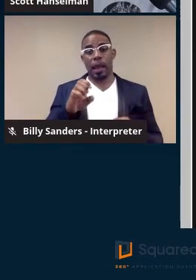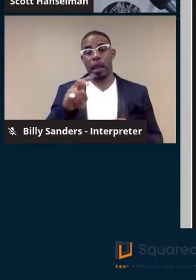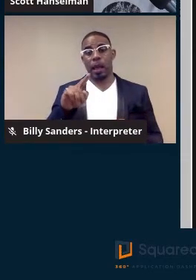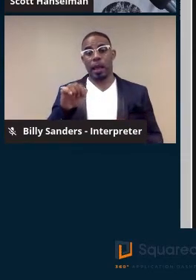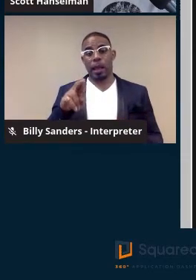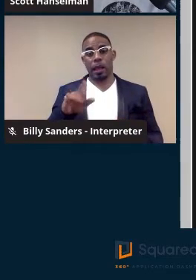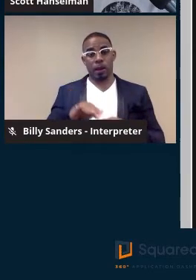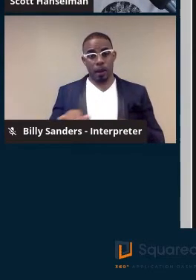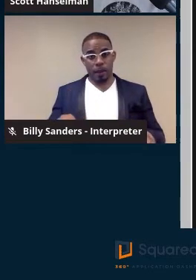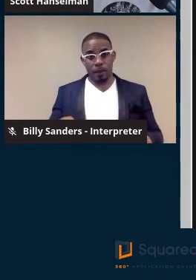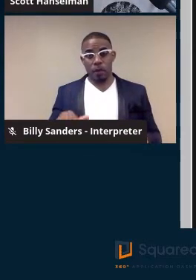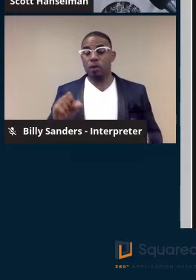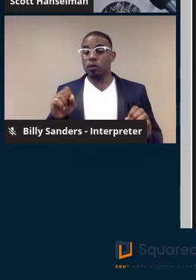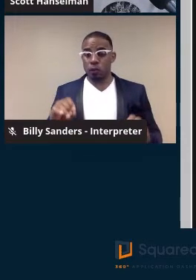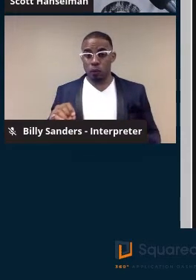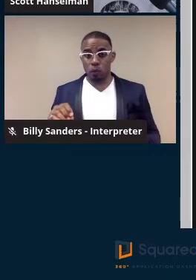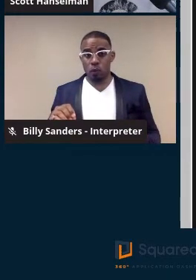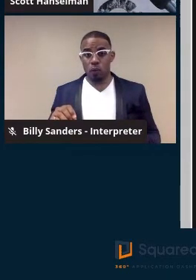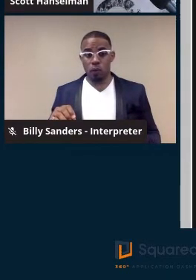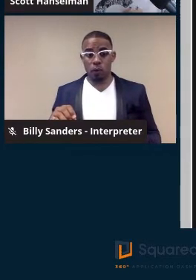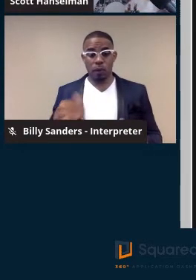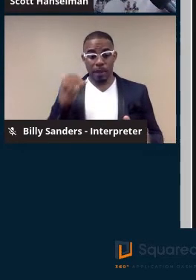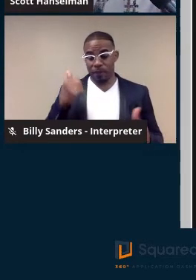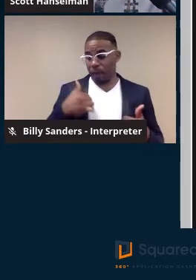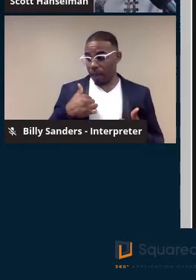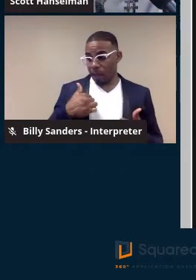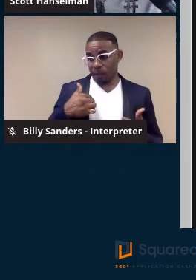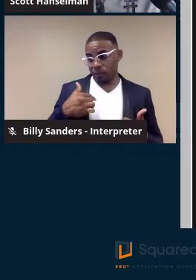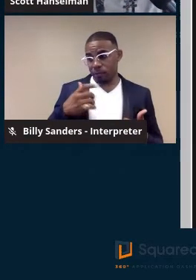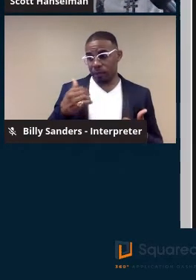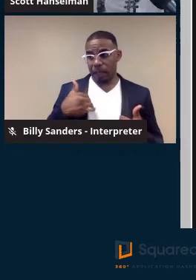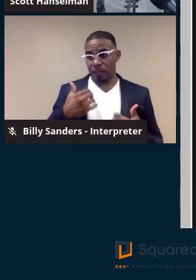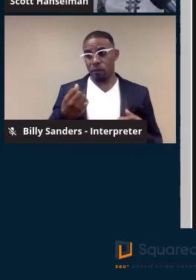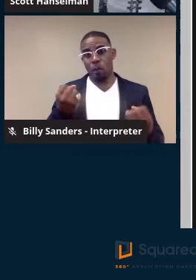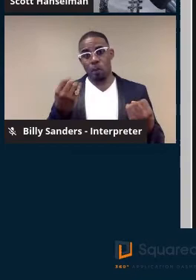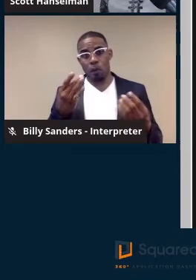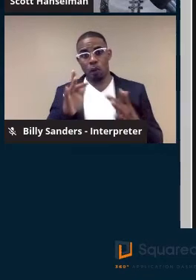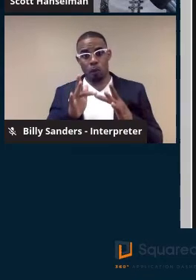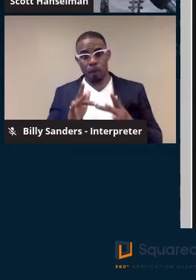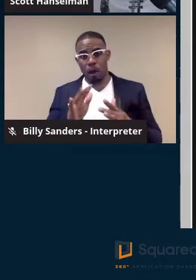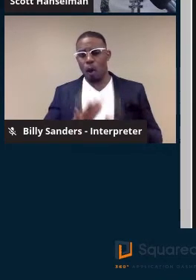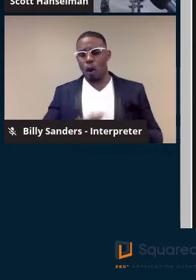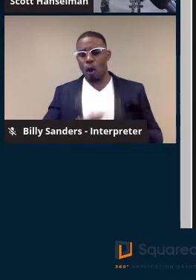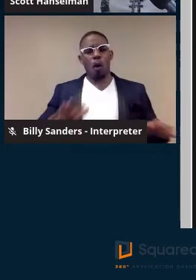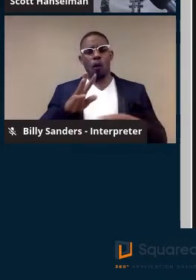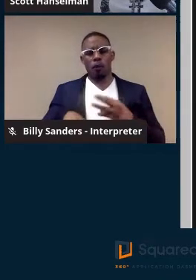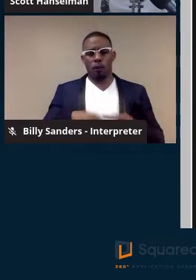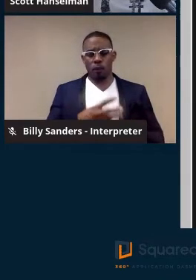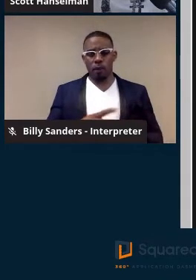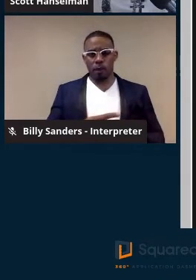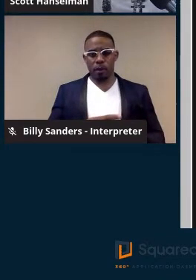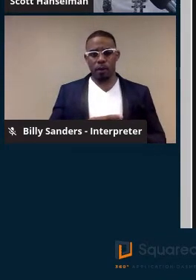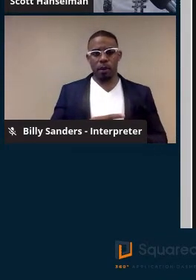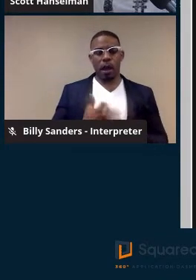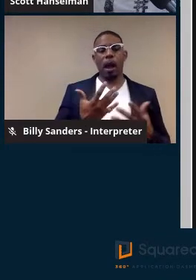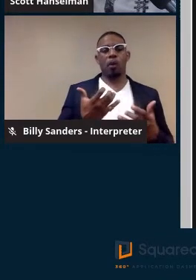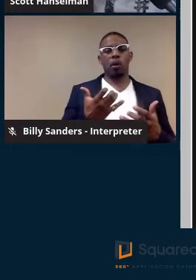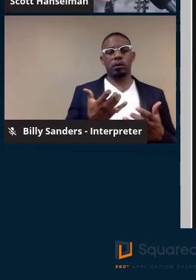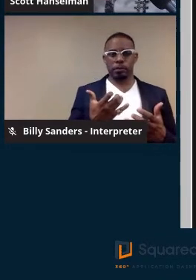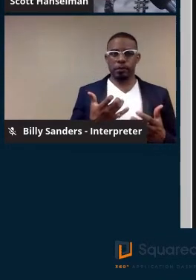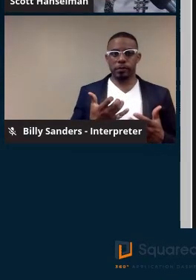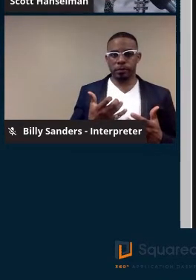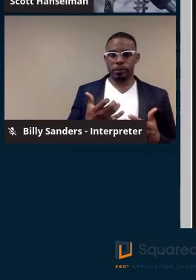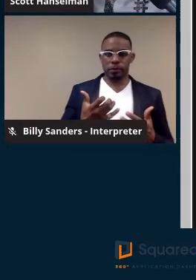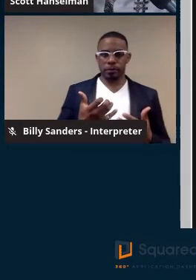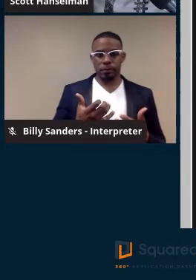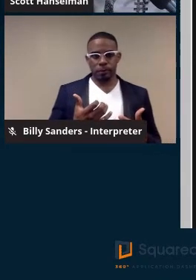level. So if I were to have multiple websites all over the world and I wanted to drain one of